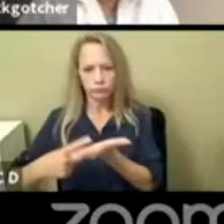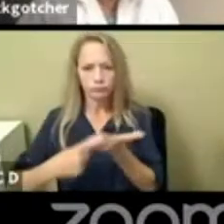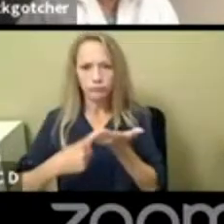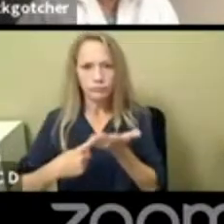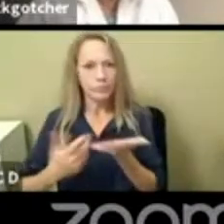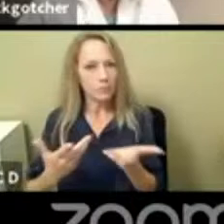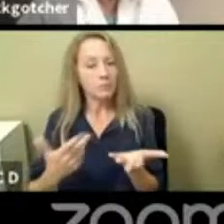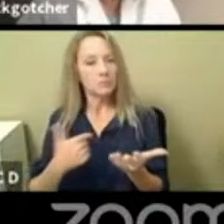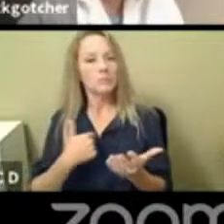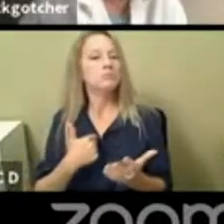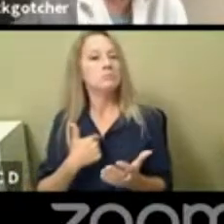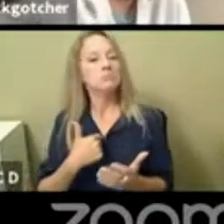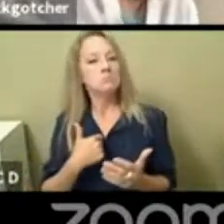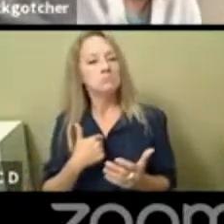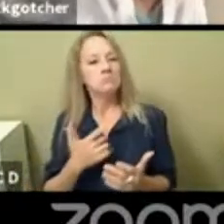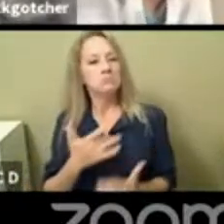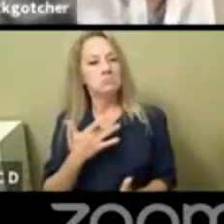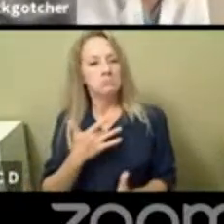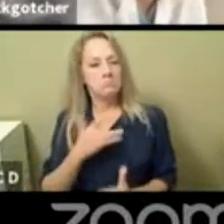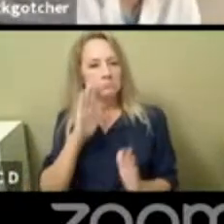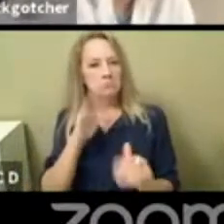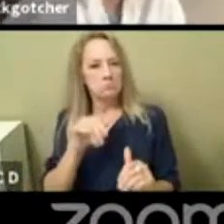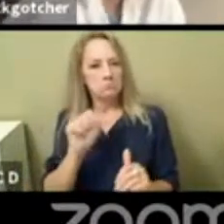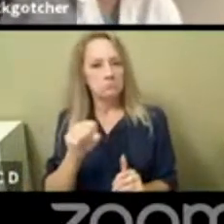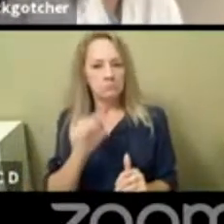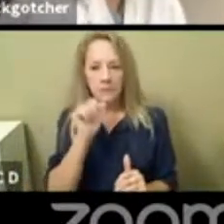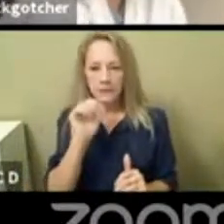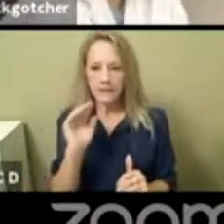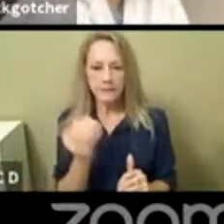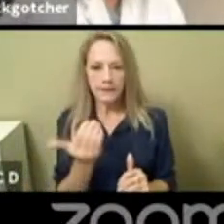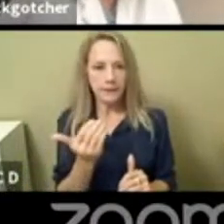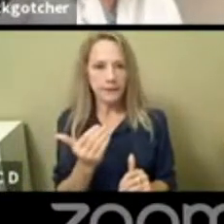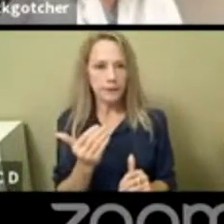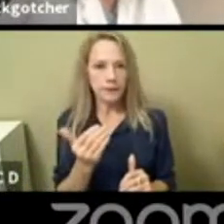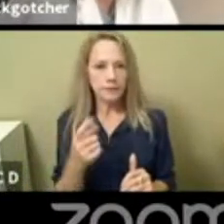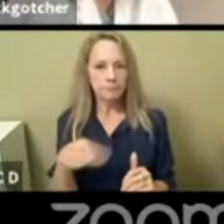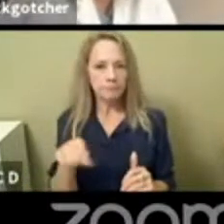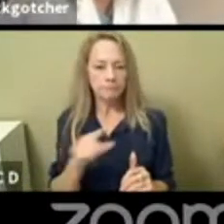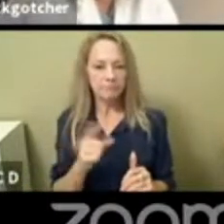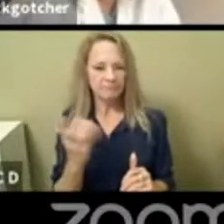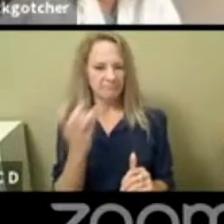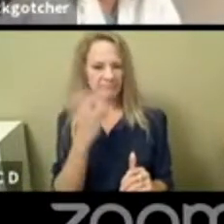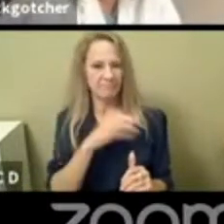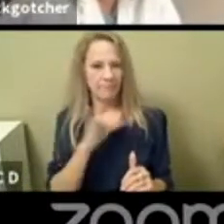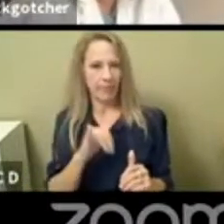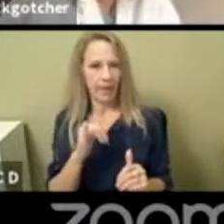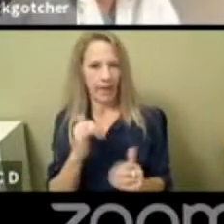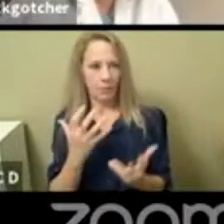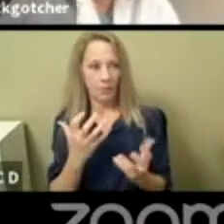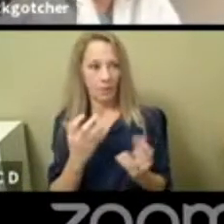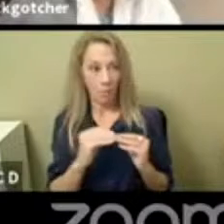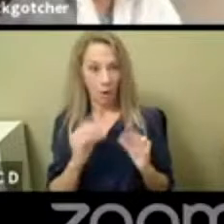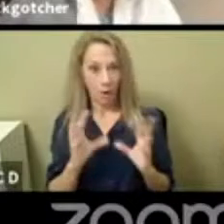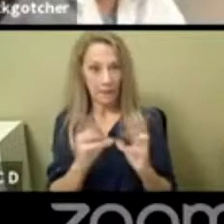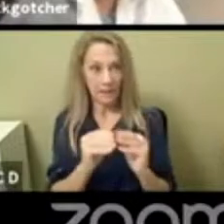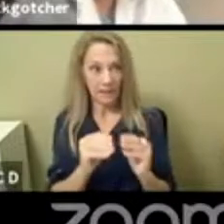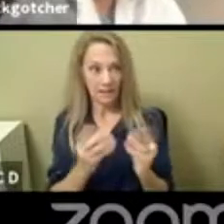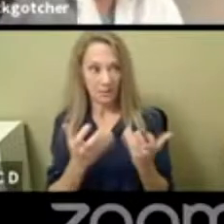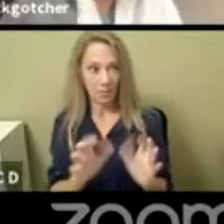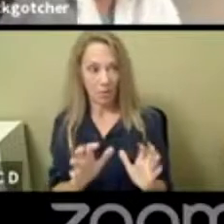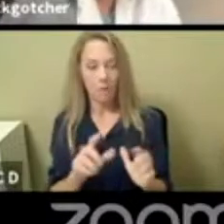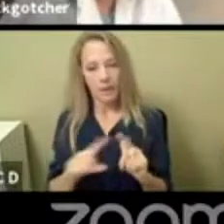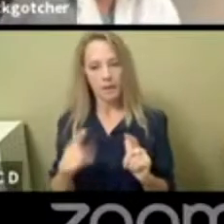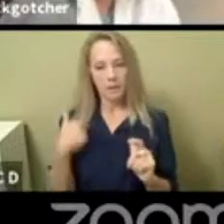anticipate that perhaps that doesn't sound like everyone's favorite idea, like more meetings, but if those of